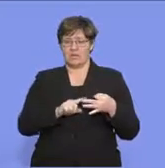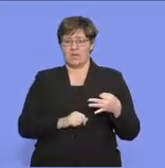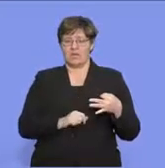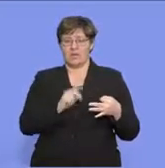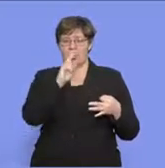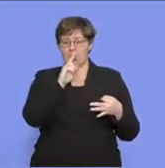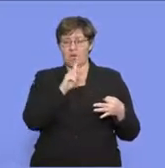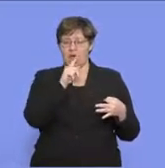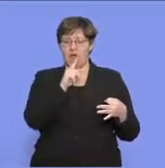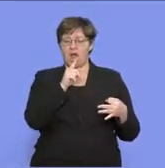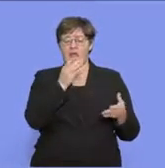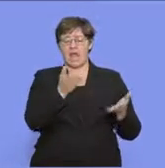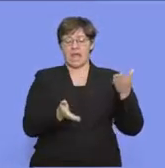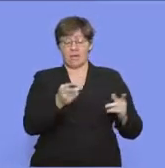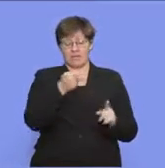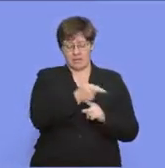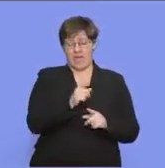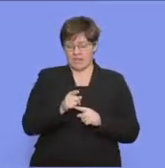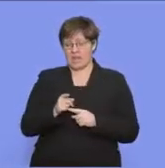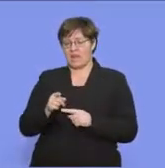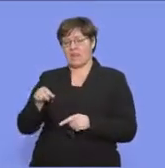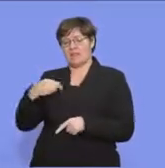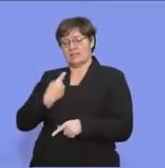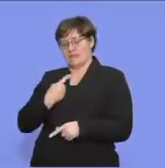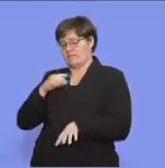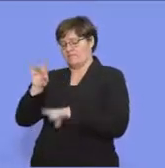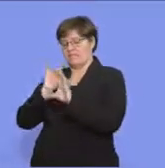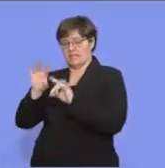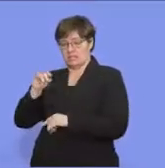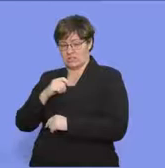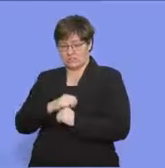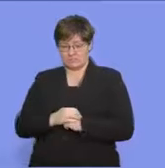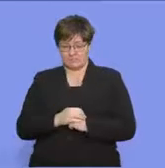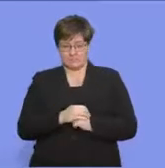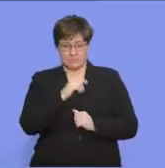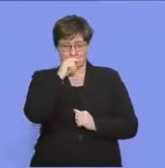And then we're going to have a look at artificial selection. All right.